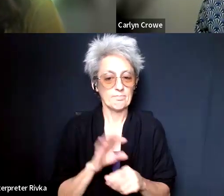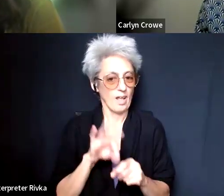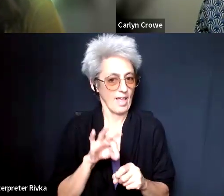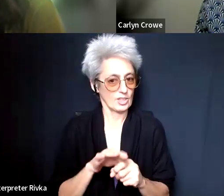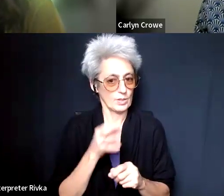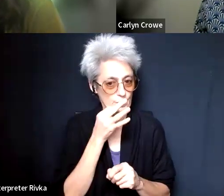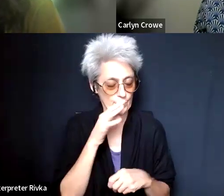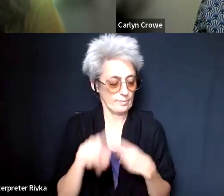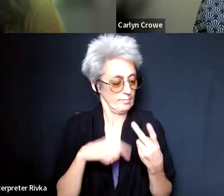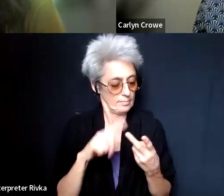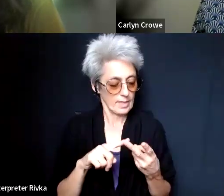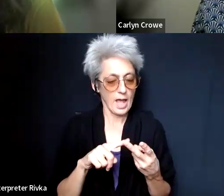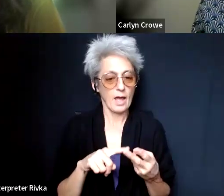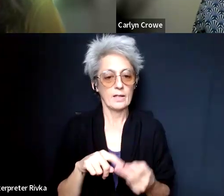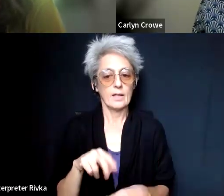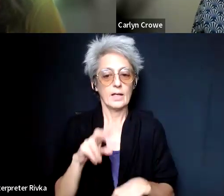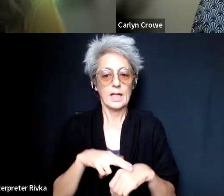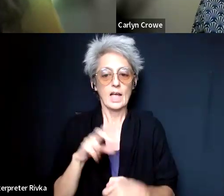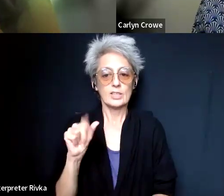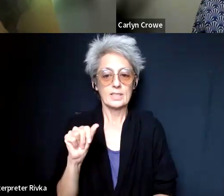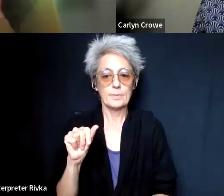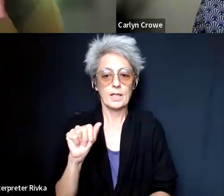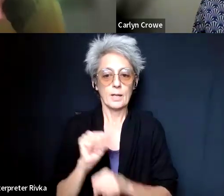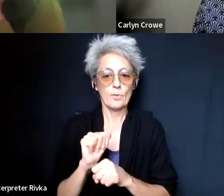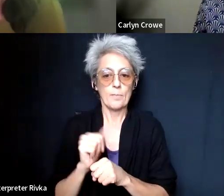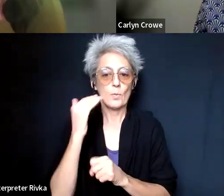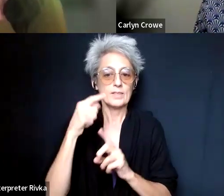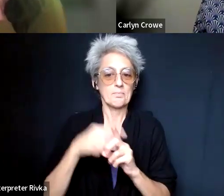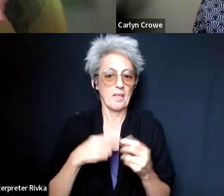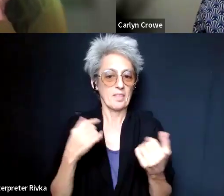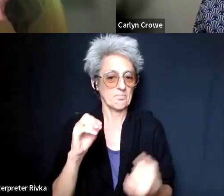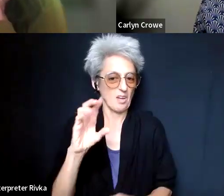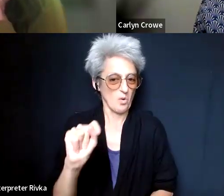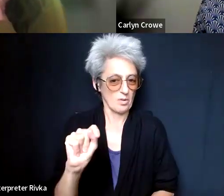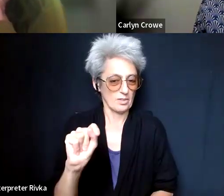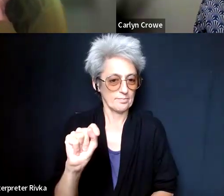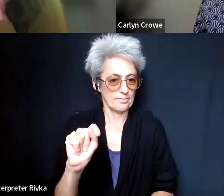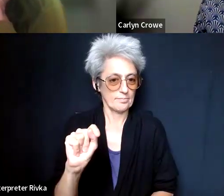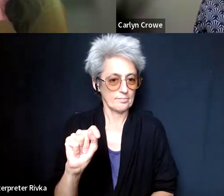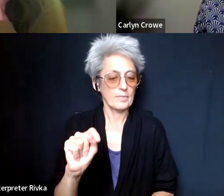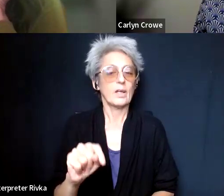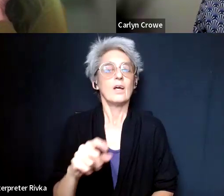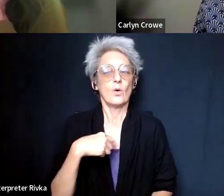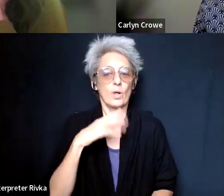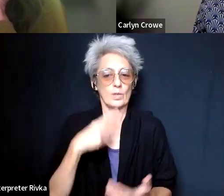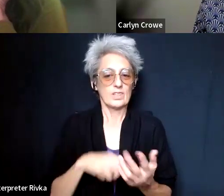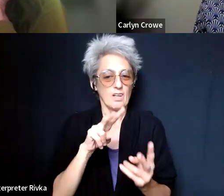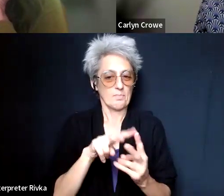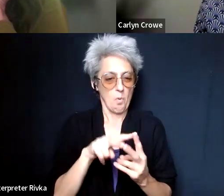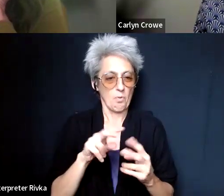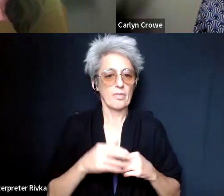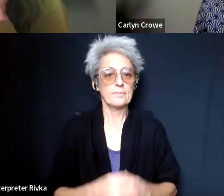also it's National Disability Employment Awareness Month. And so we'll be talking about both of those things